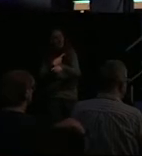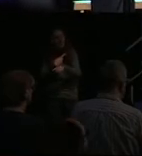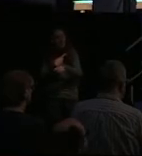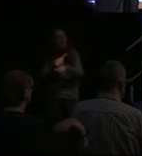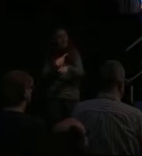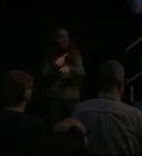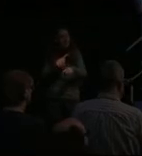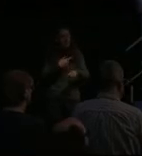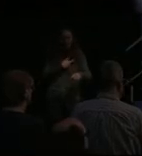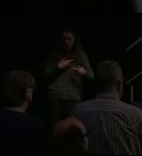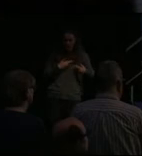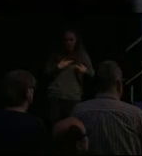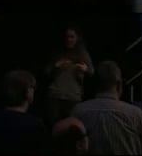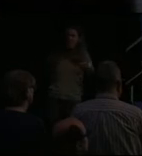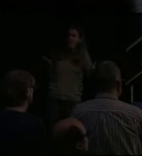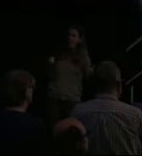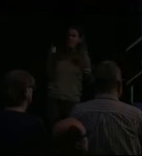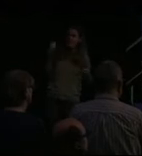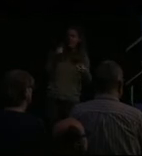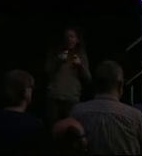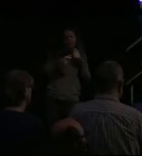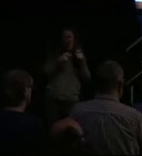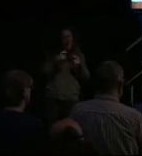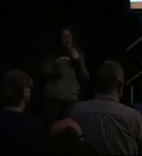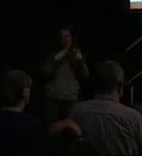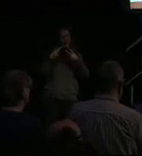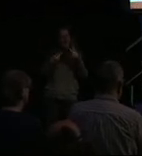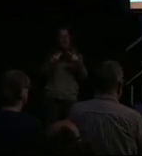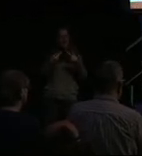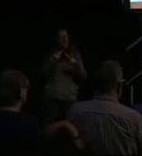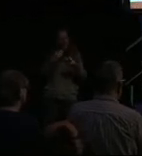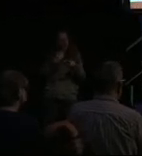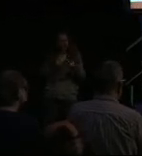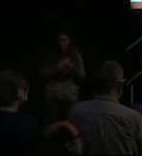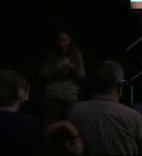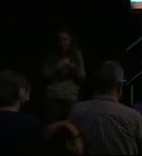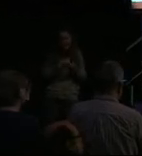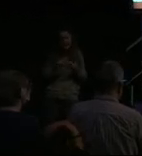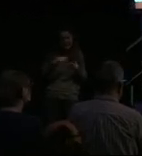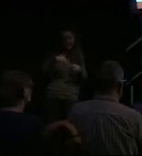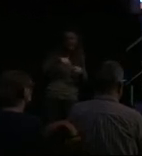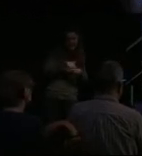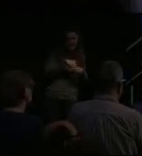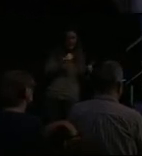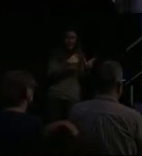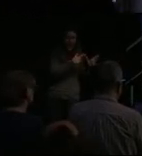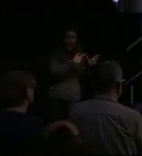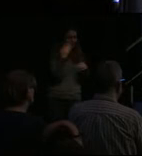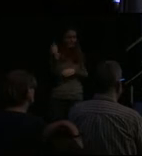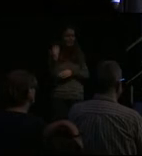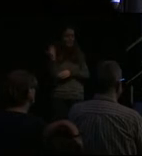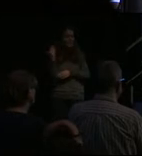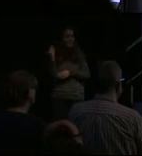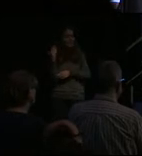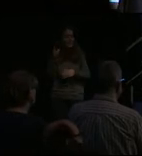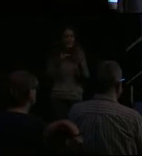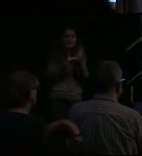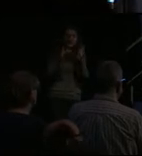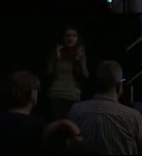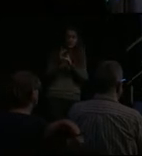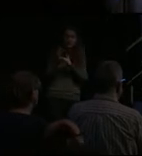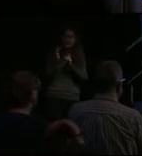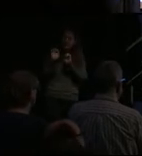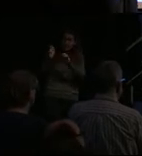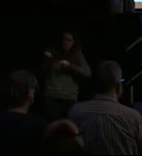I open up my heart to you. The words of that song are actually so fitting for what Adrian just preached. Jesus, have